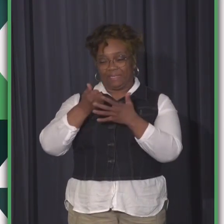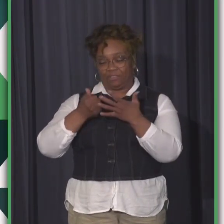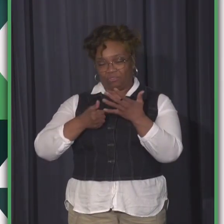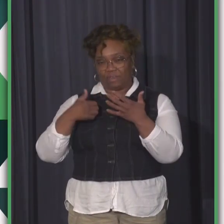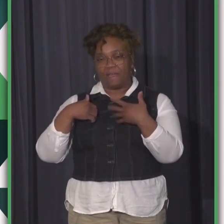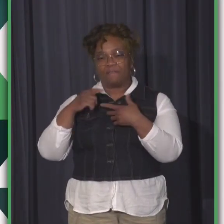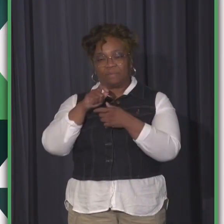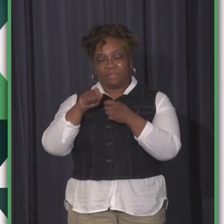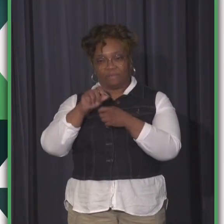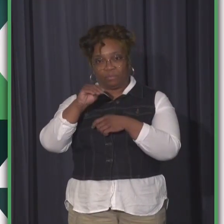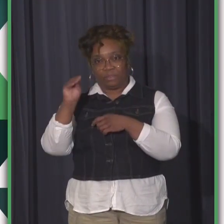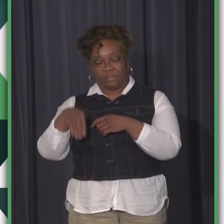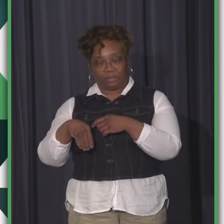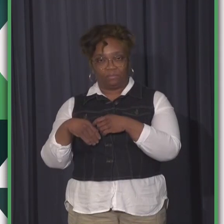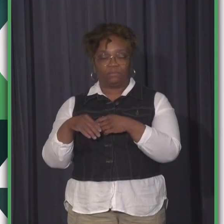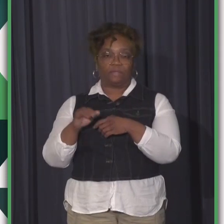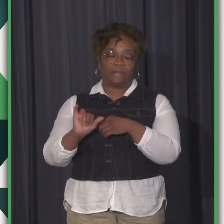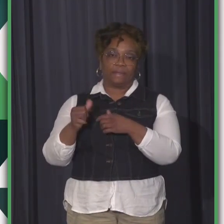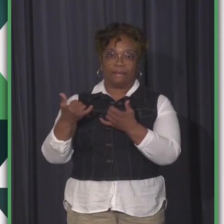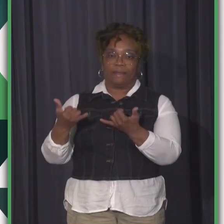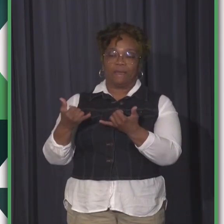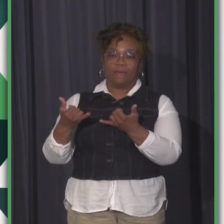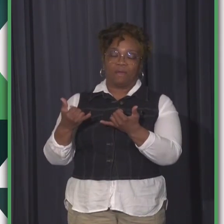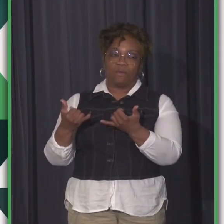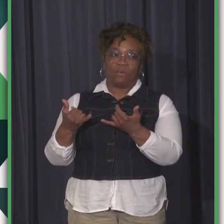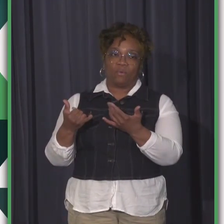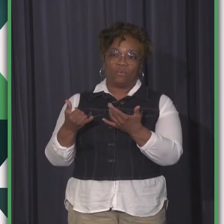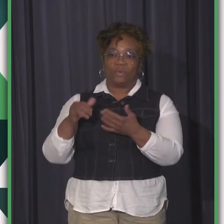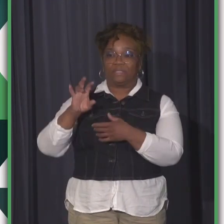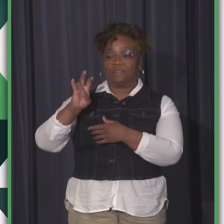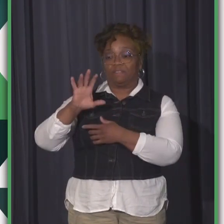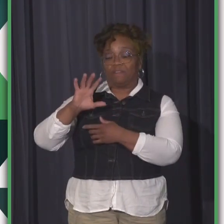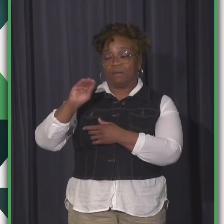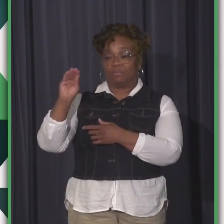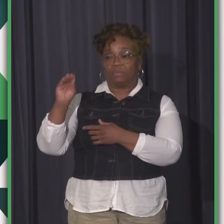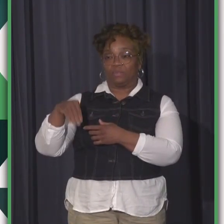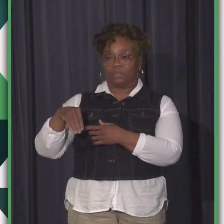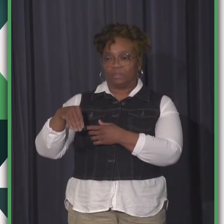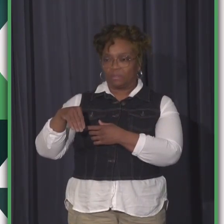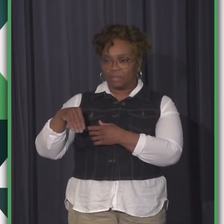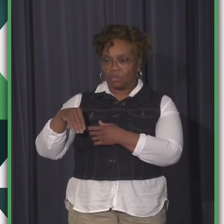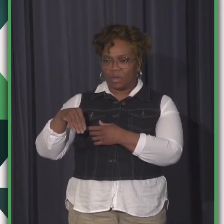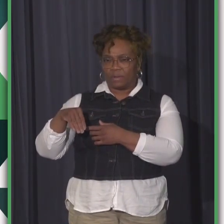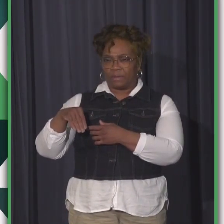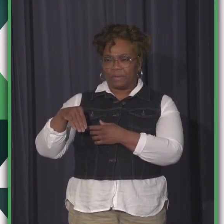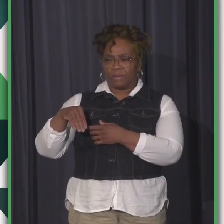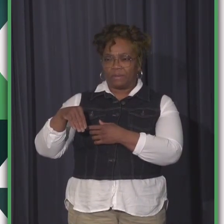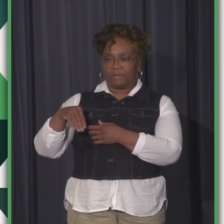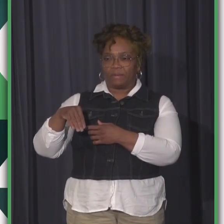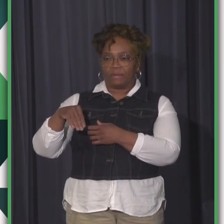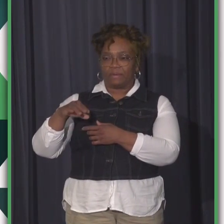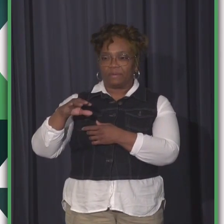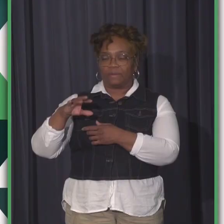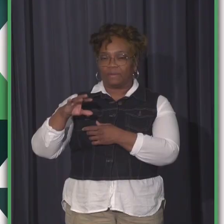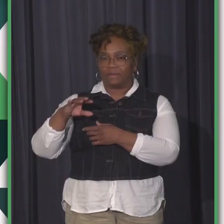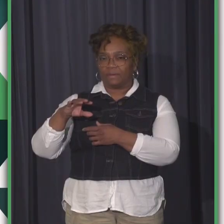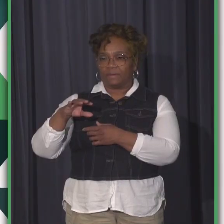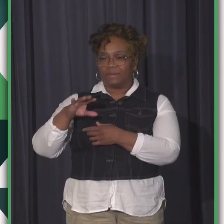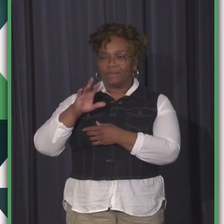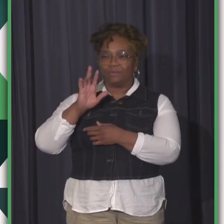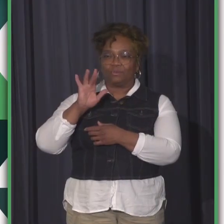percentage. Like right now, we're doing 75% platoon 4, and then